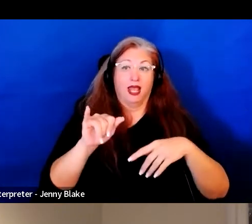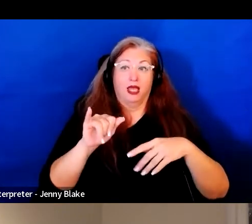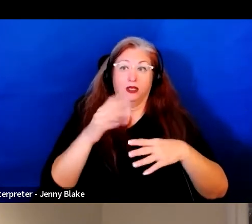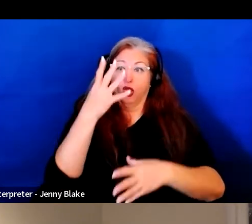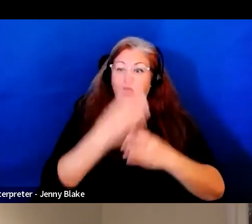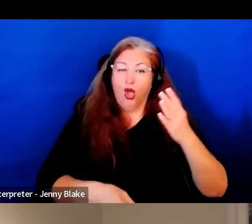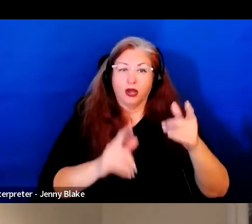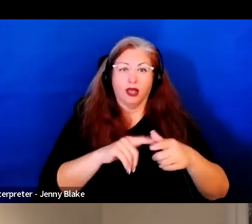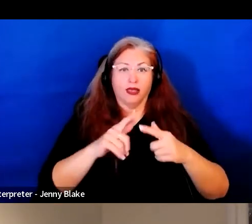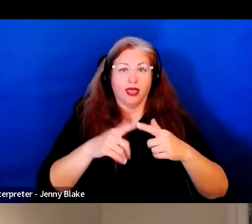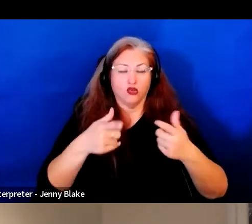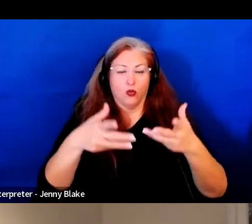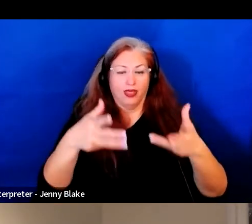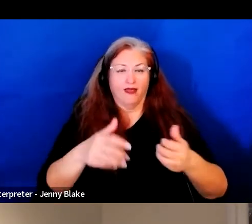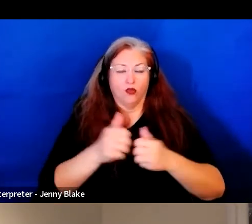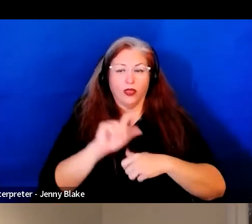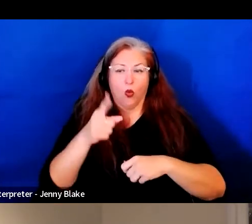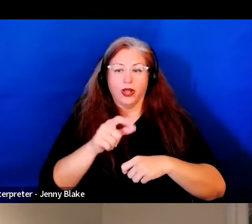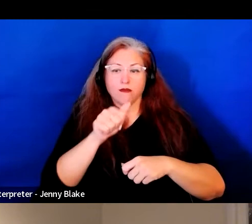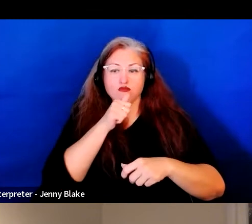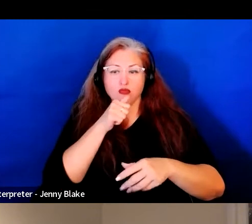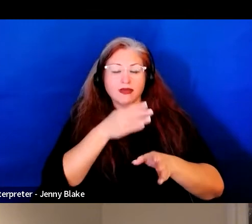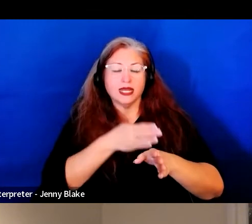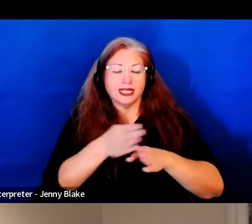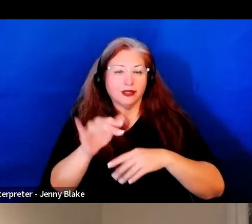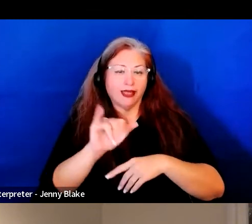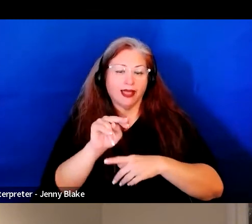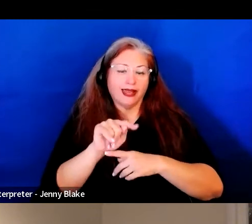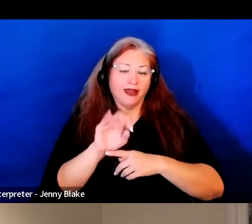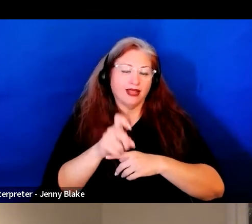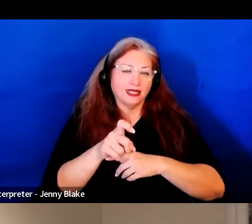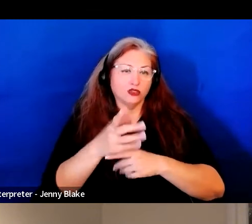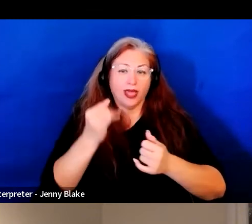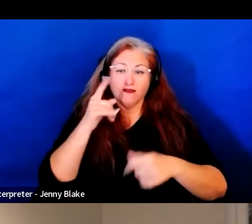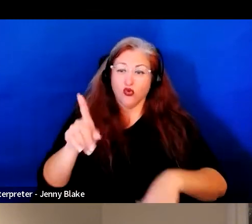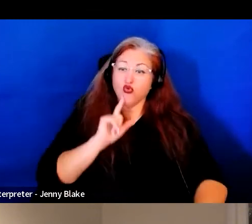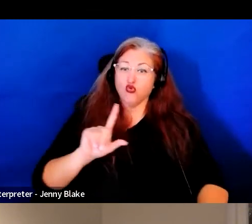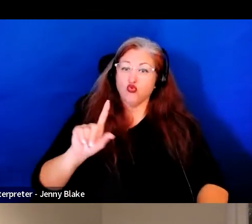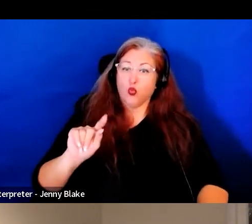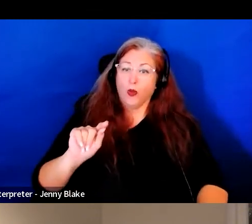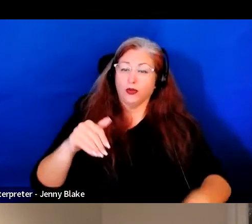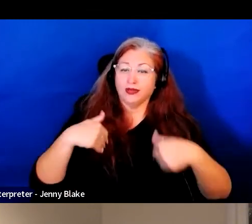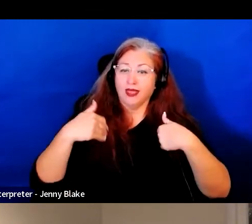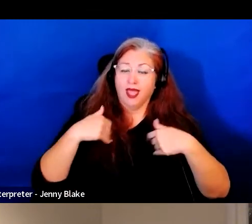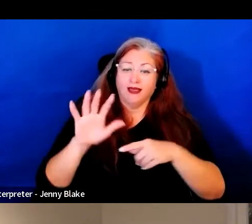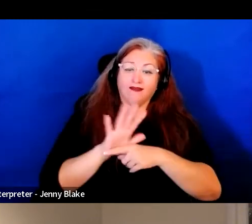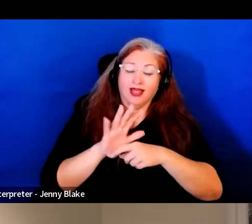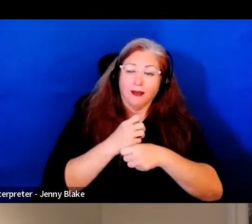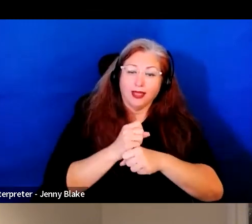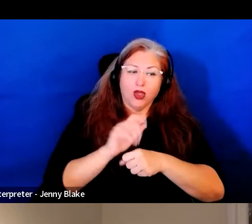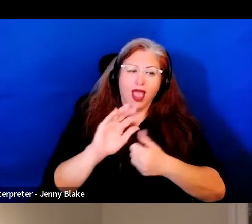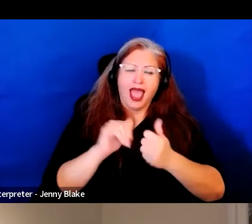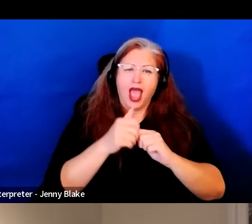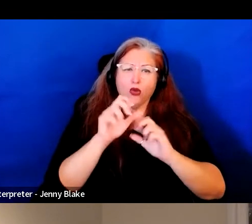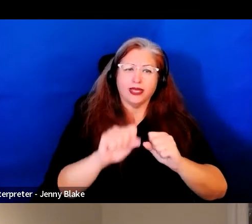are you left with is sort of private institutions like Netflix. How is a 20-year-old young filmmaker going to pitch